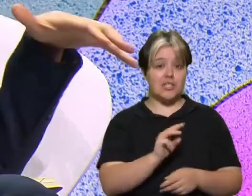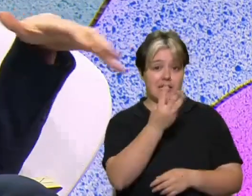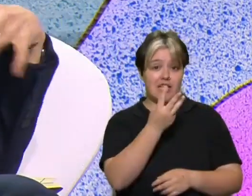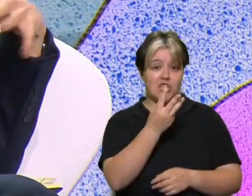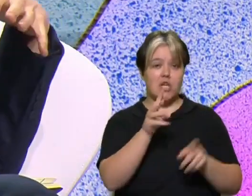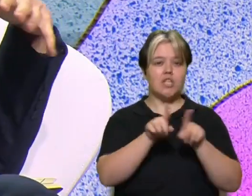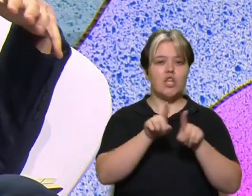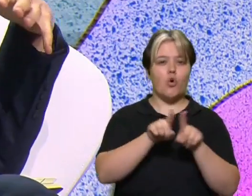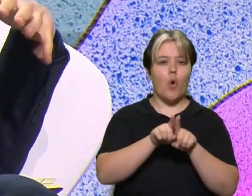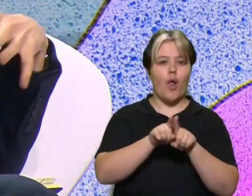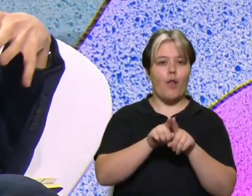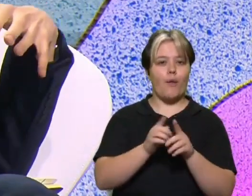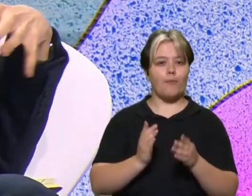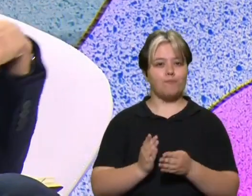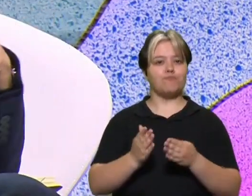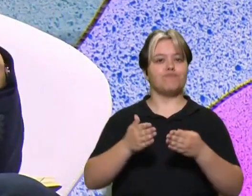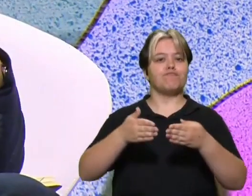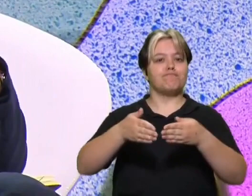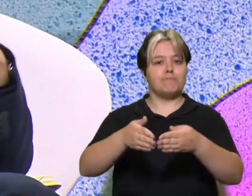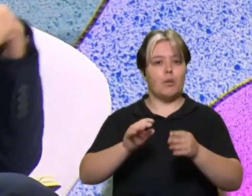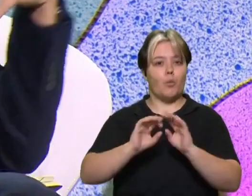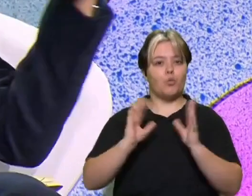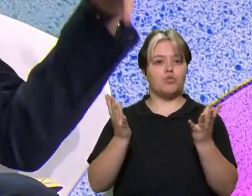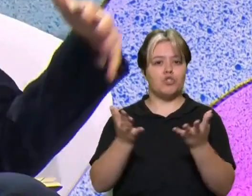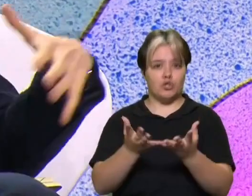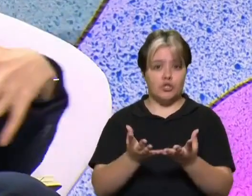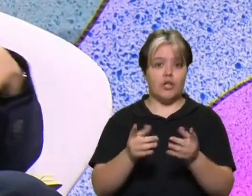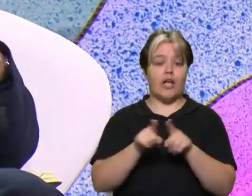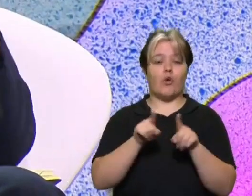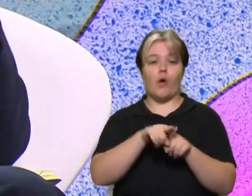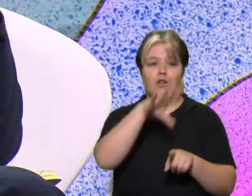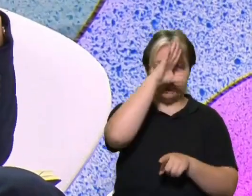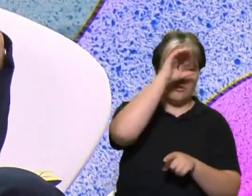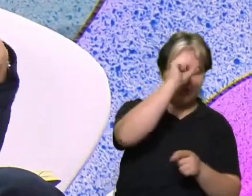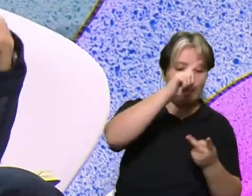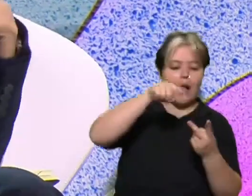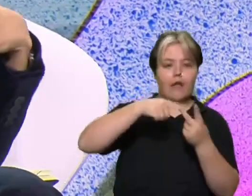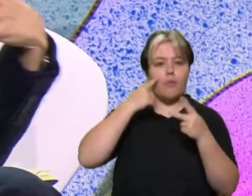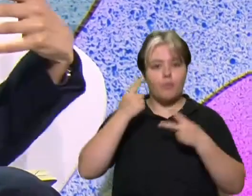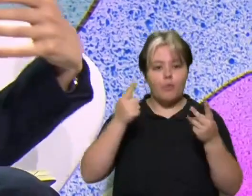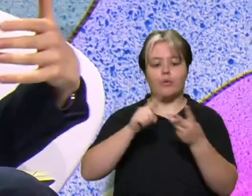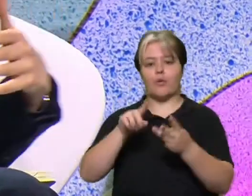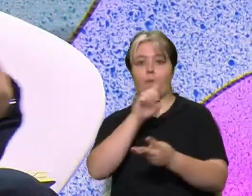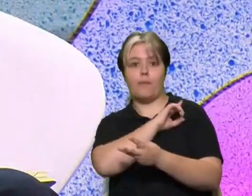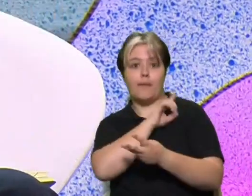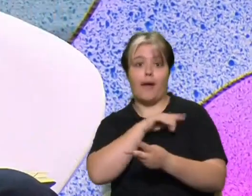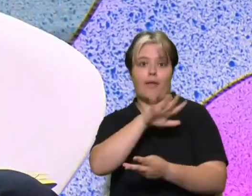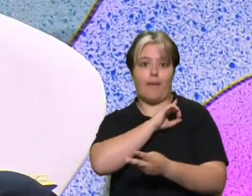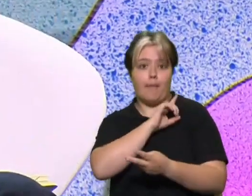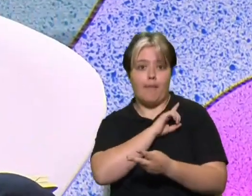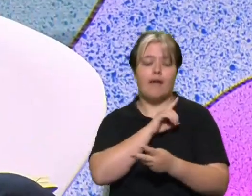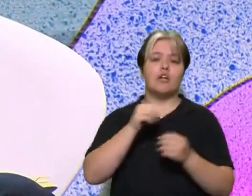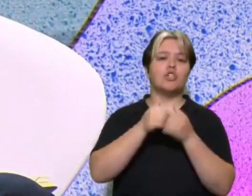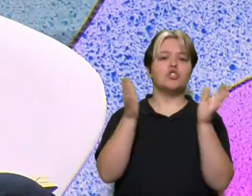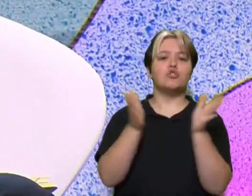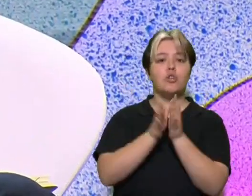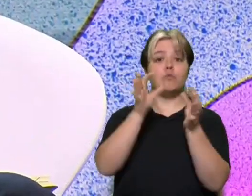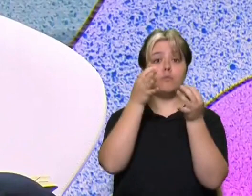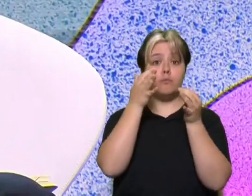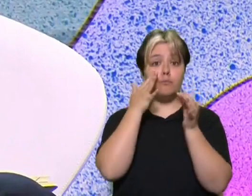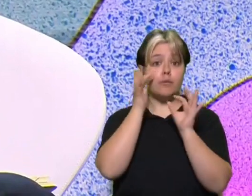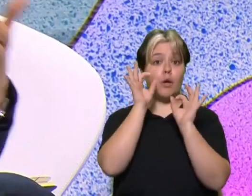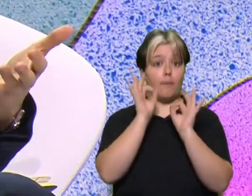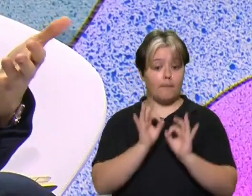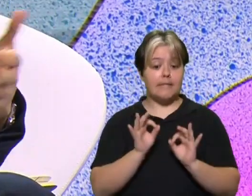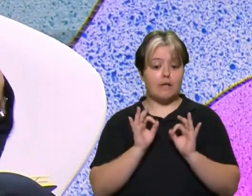I'm going to speak about the three strategies. They're cross-cutting, including public administration, the state and private sector. And